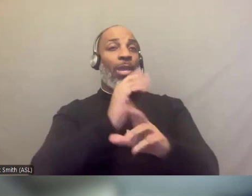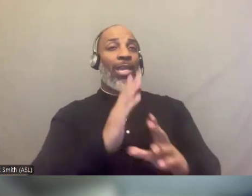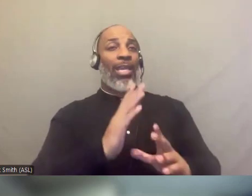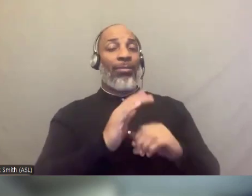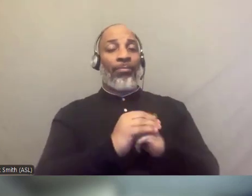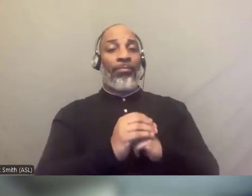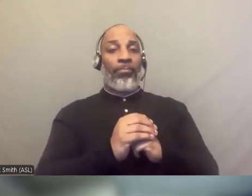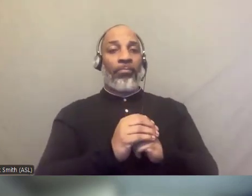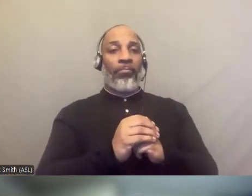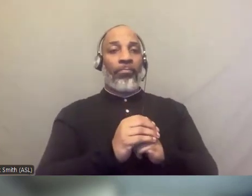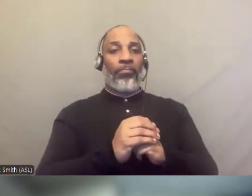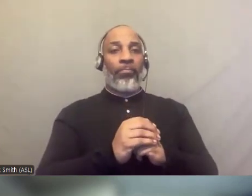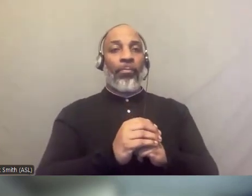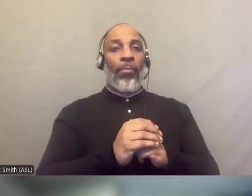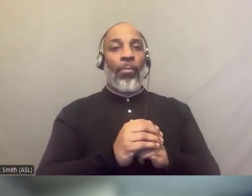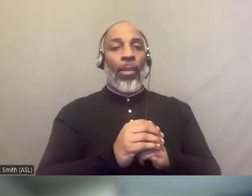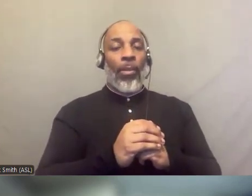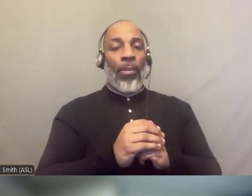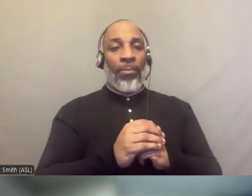Next slide, please.